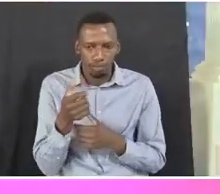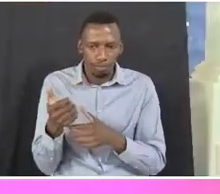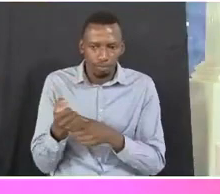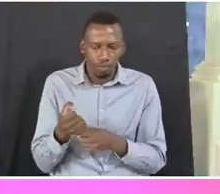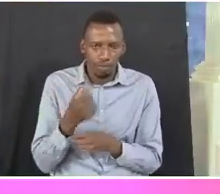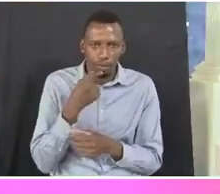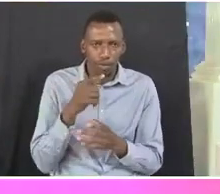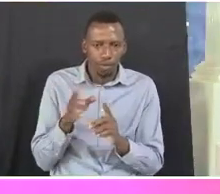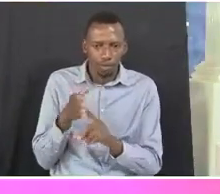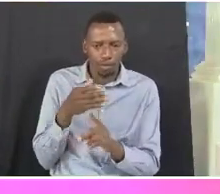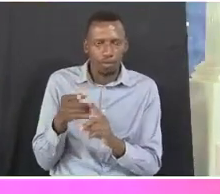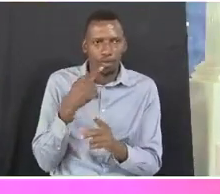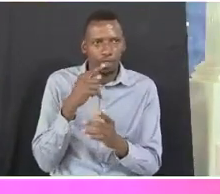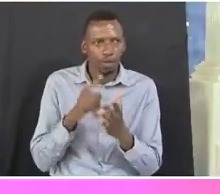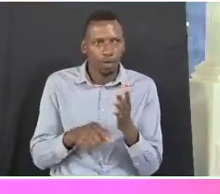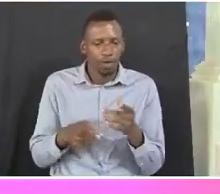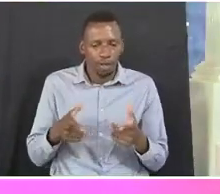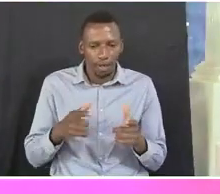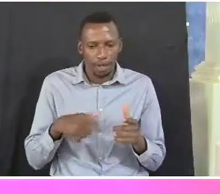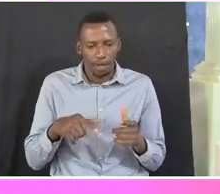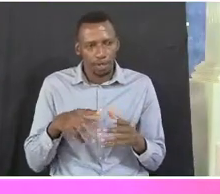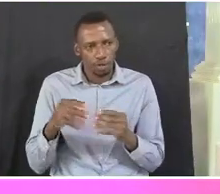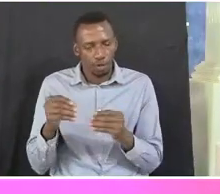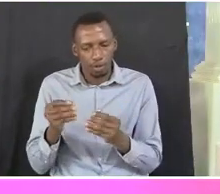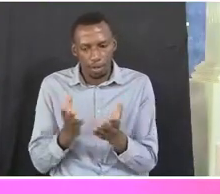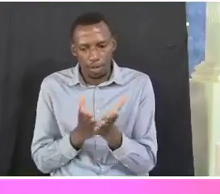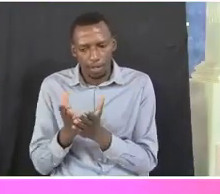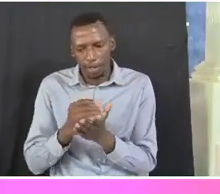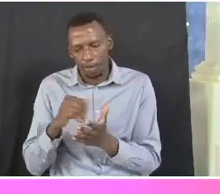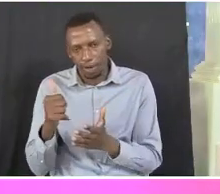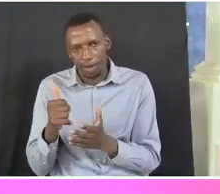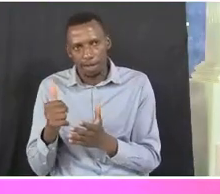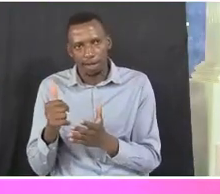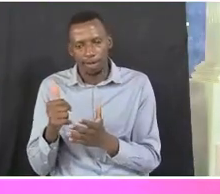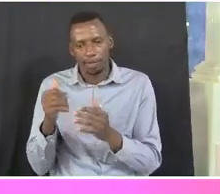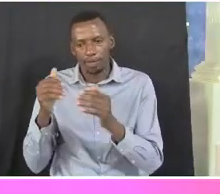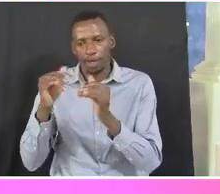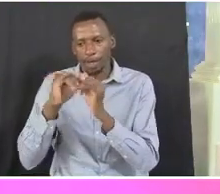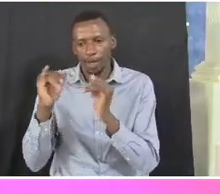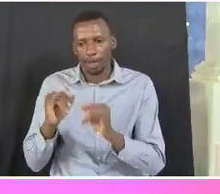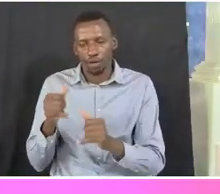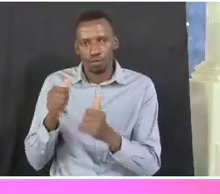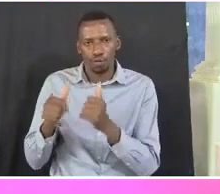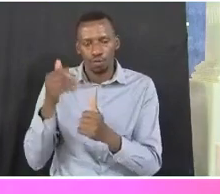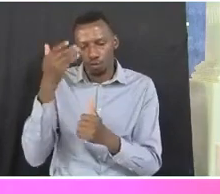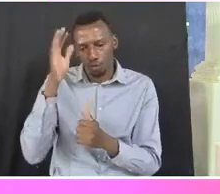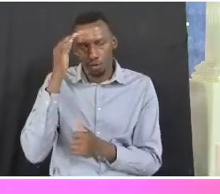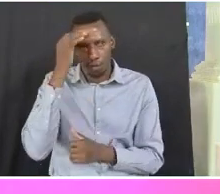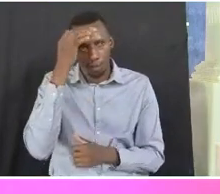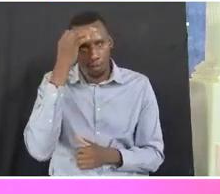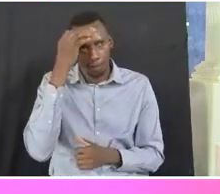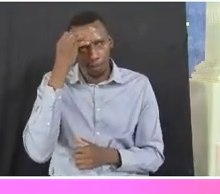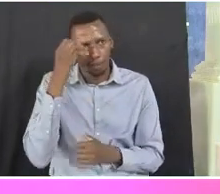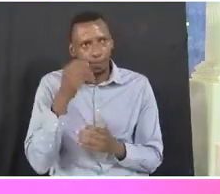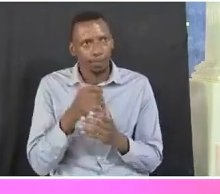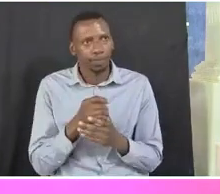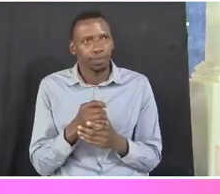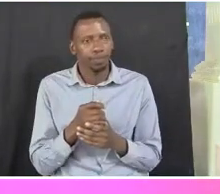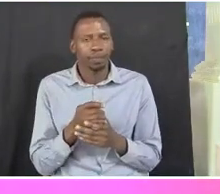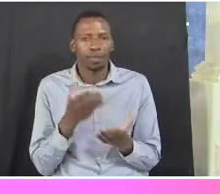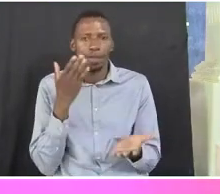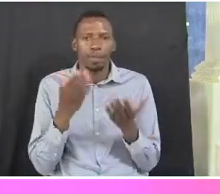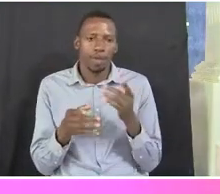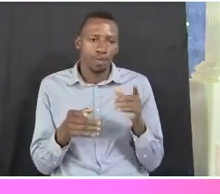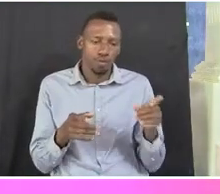saying, let us go and serve other gods which you have not known. That's number six. Neither